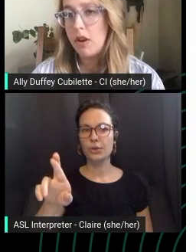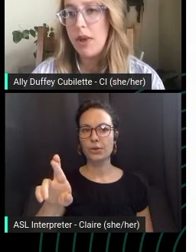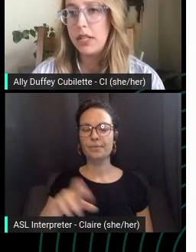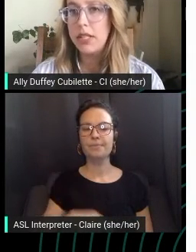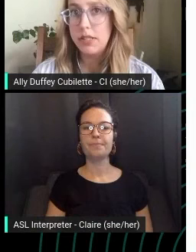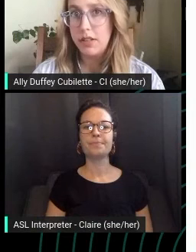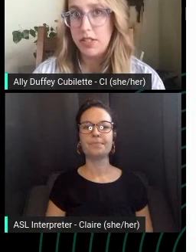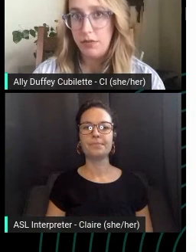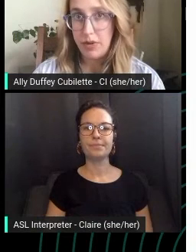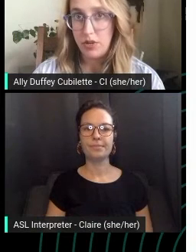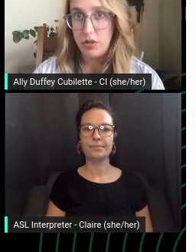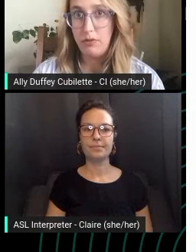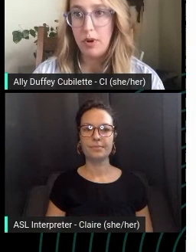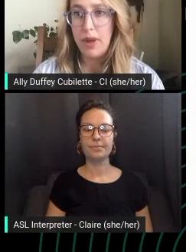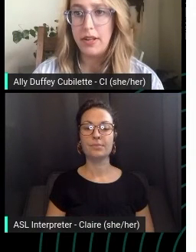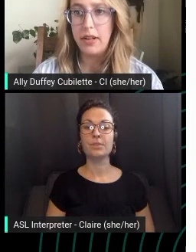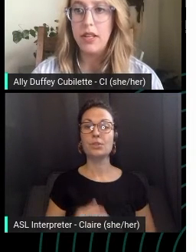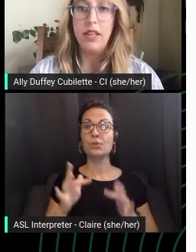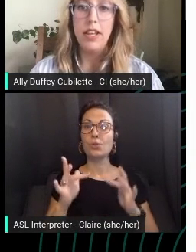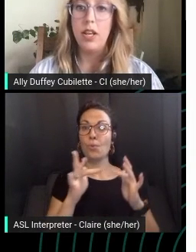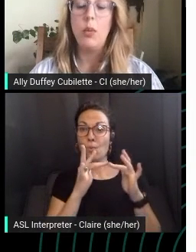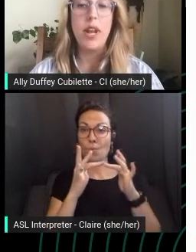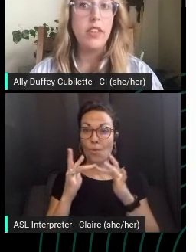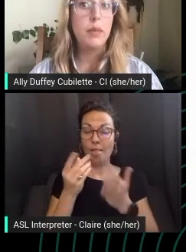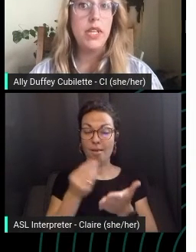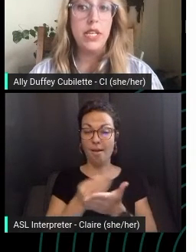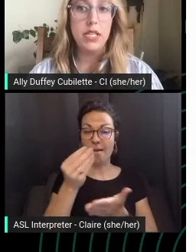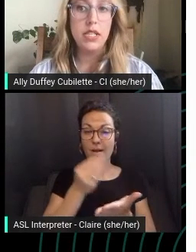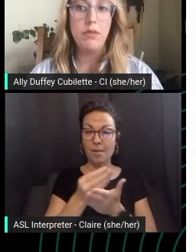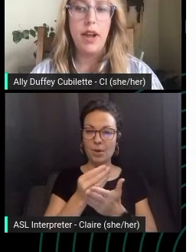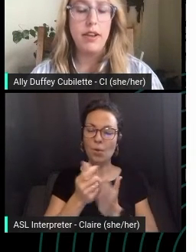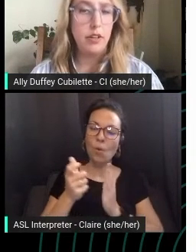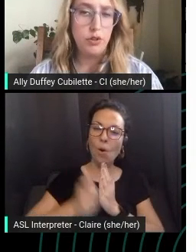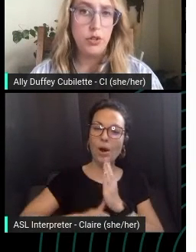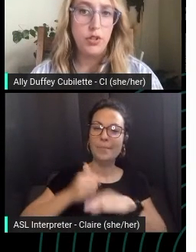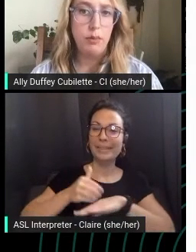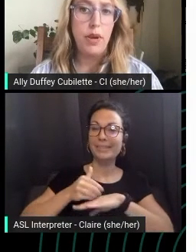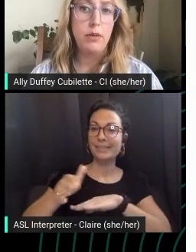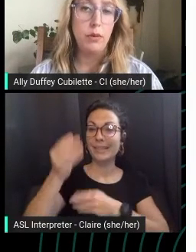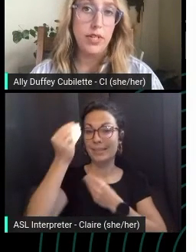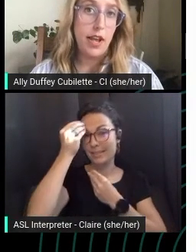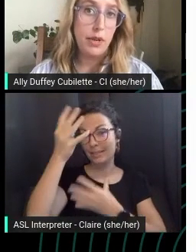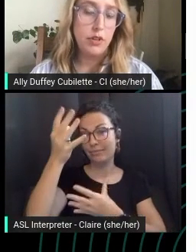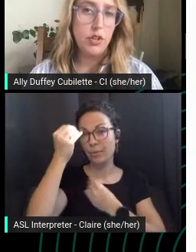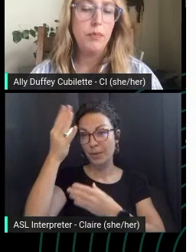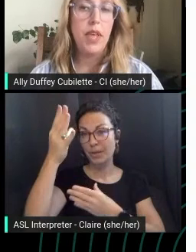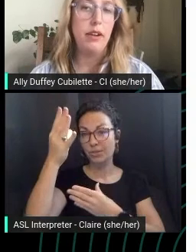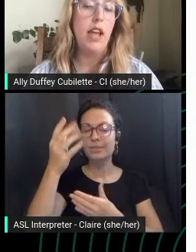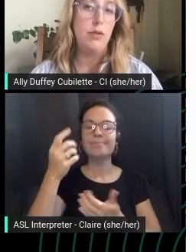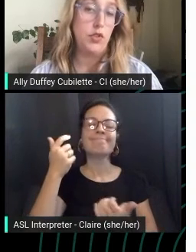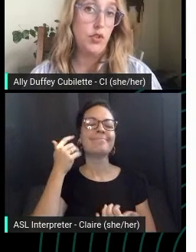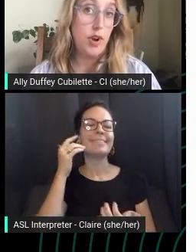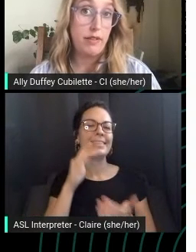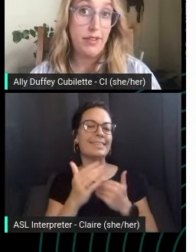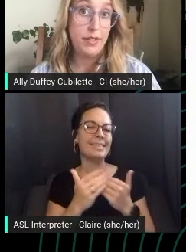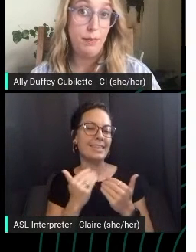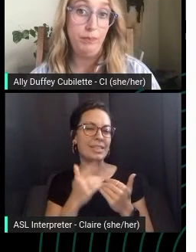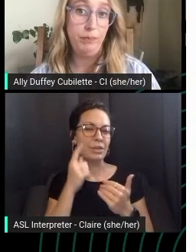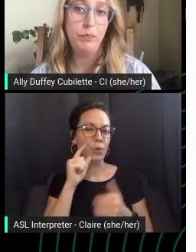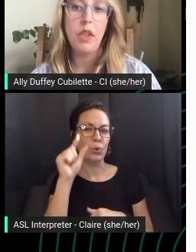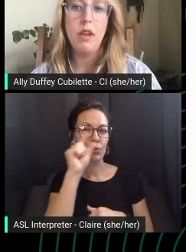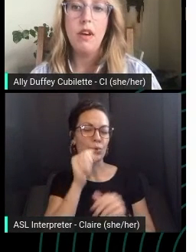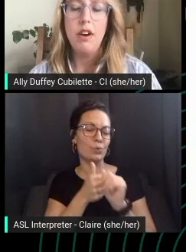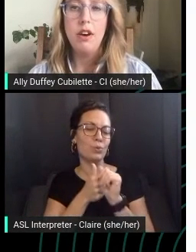platform automatically sends information formatted in a way that can be easily read and understood by Google Tag Manager and allows us to track